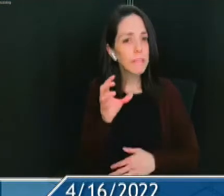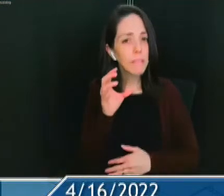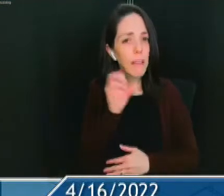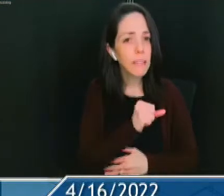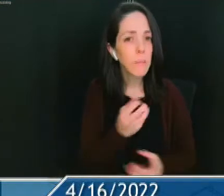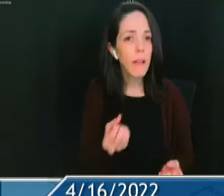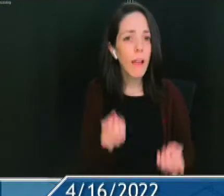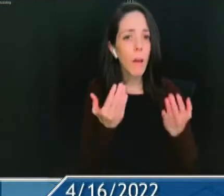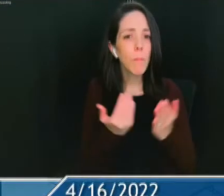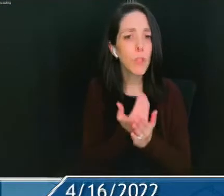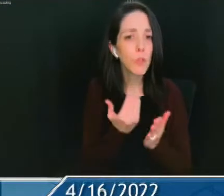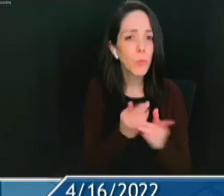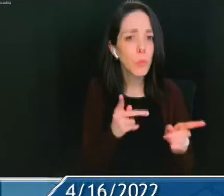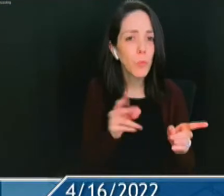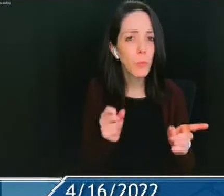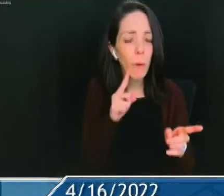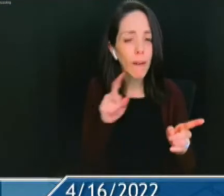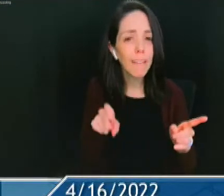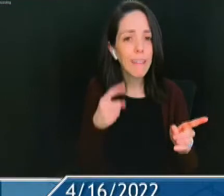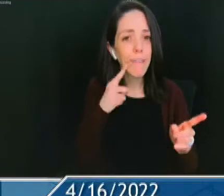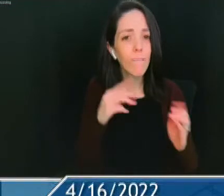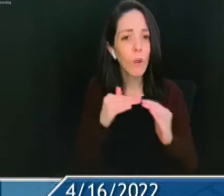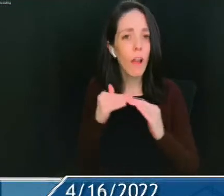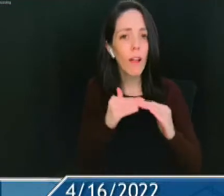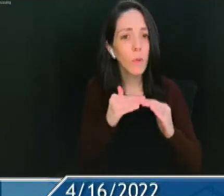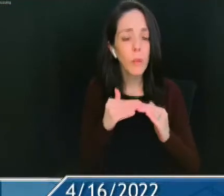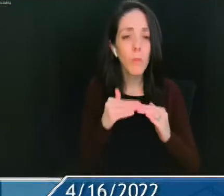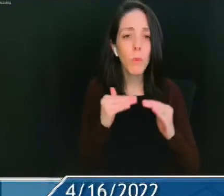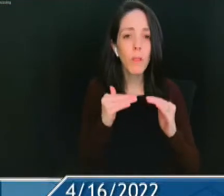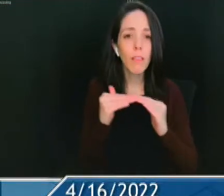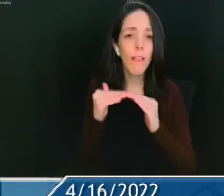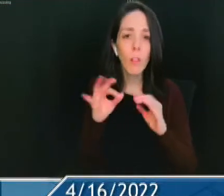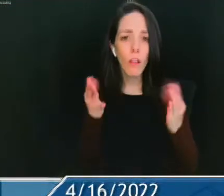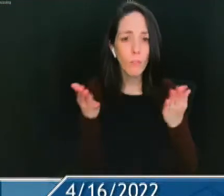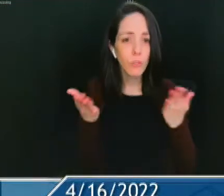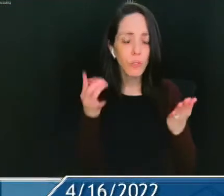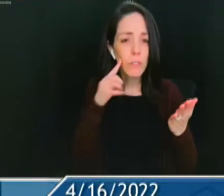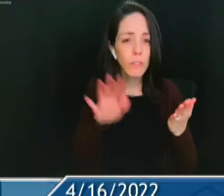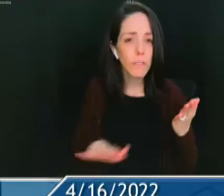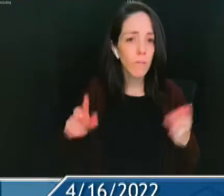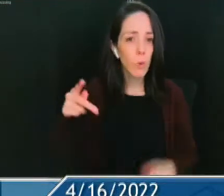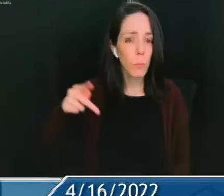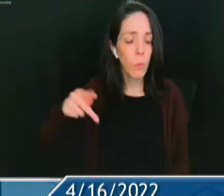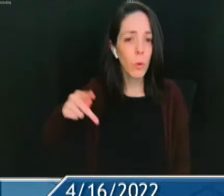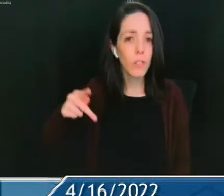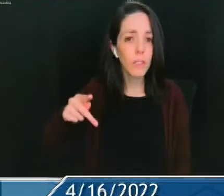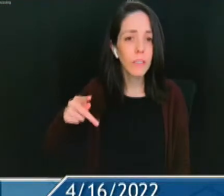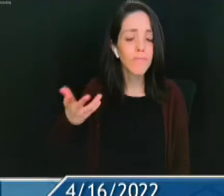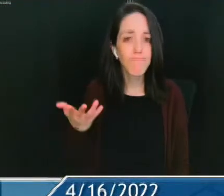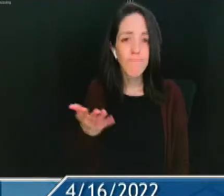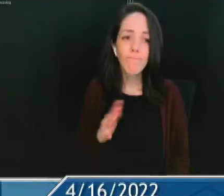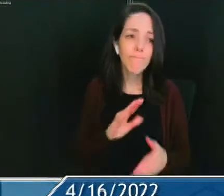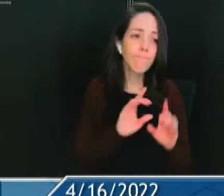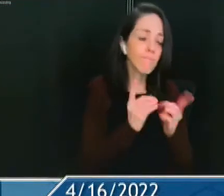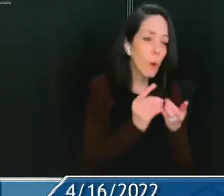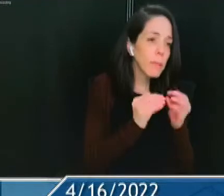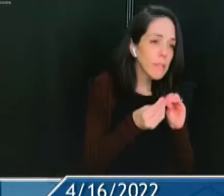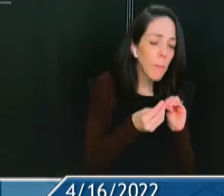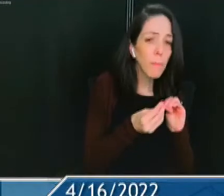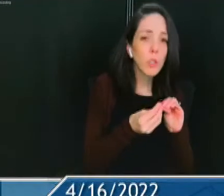to achieve an equitable level of service throughout the city. A gap between the Bureau's numbers on